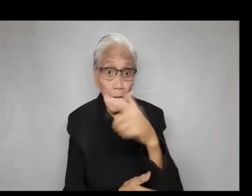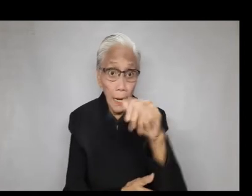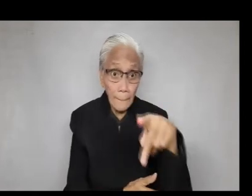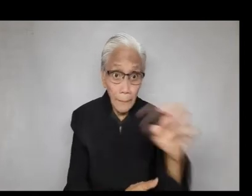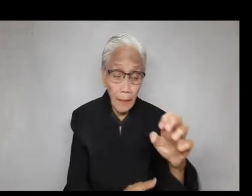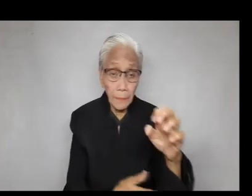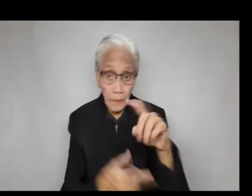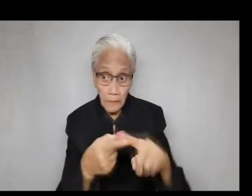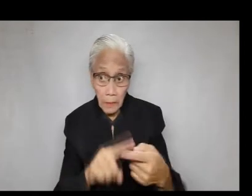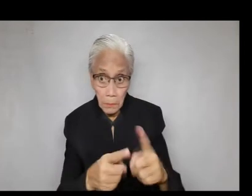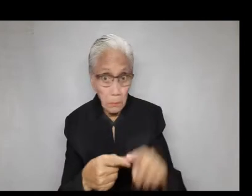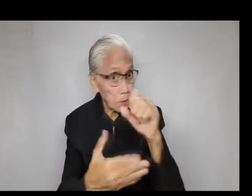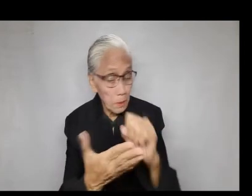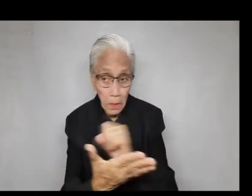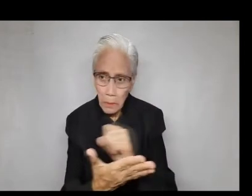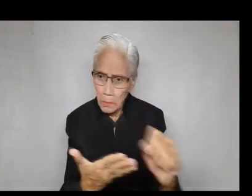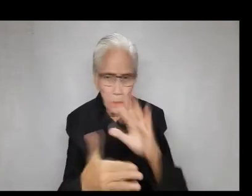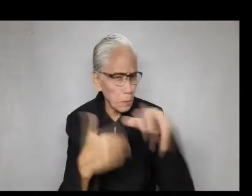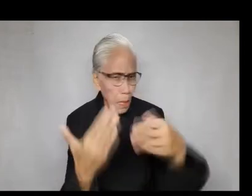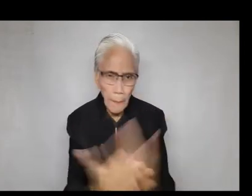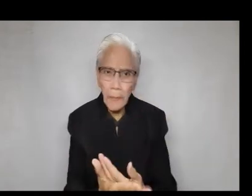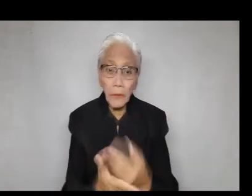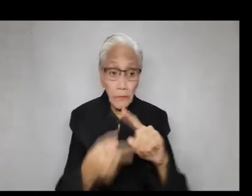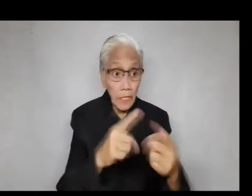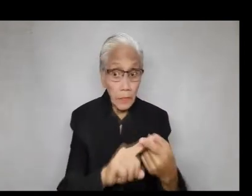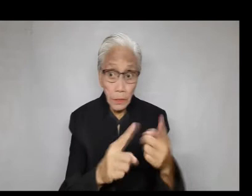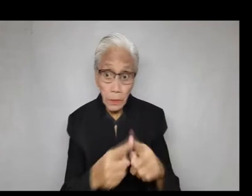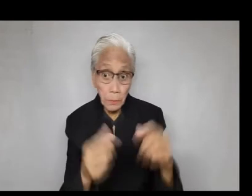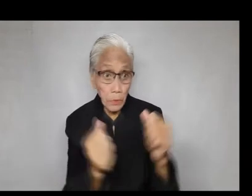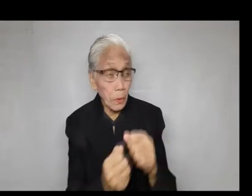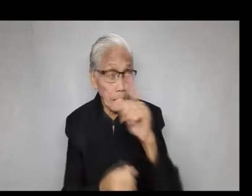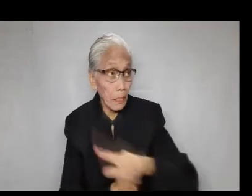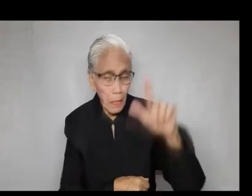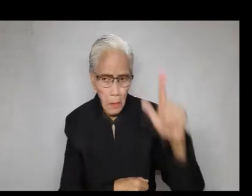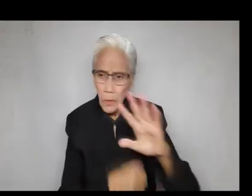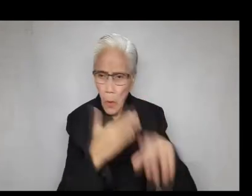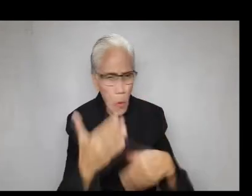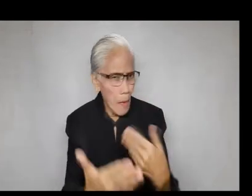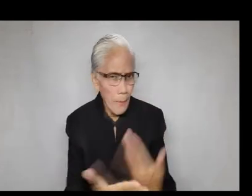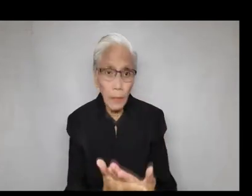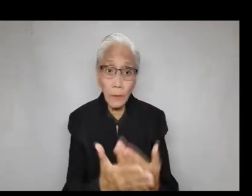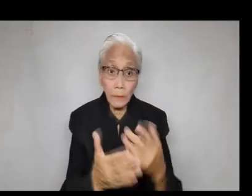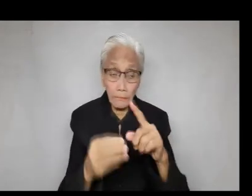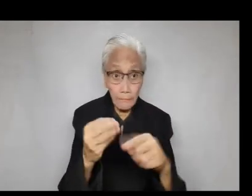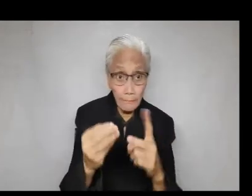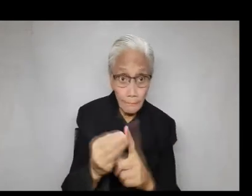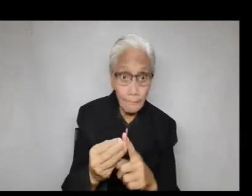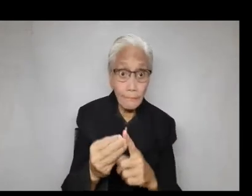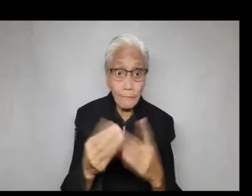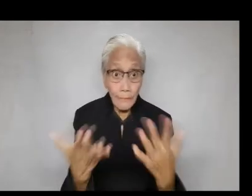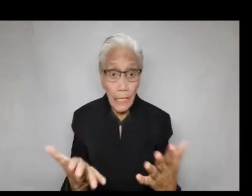agape friendship. The sacraments is all about friendship with the Lord. It's